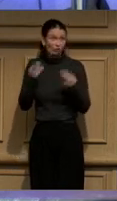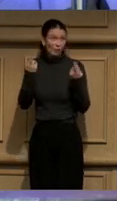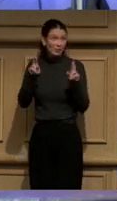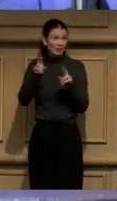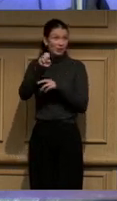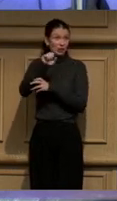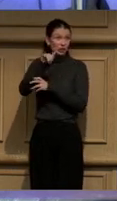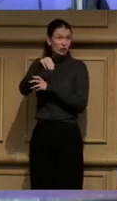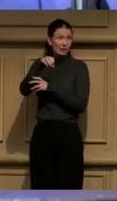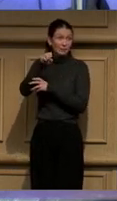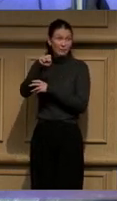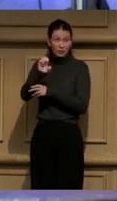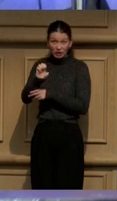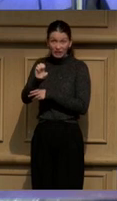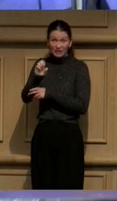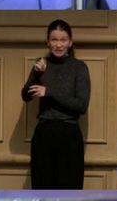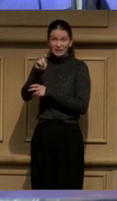was our understanding of it.